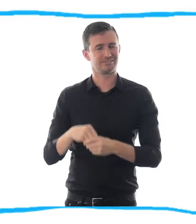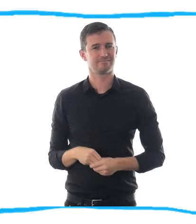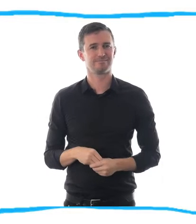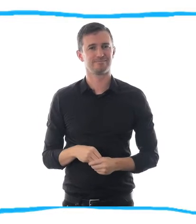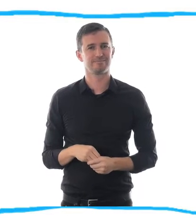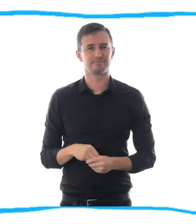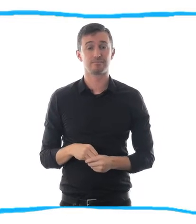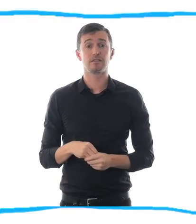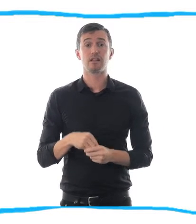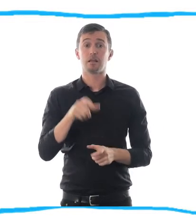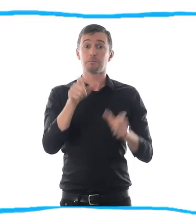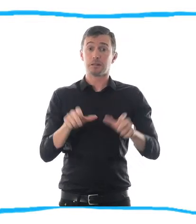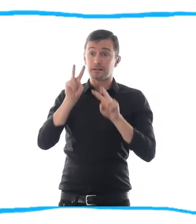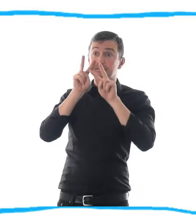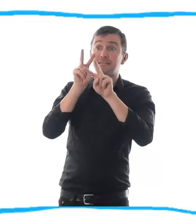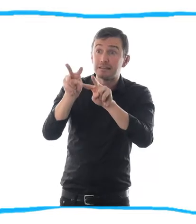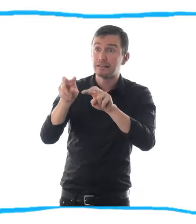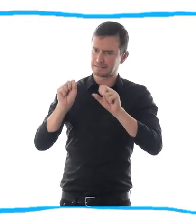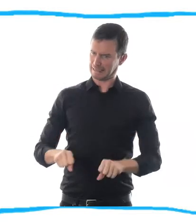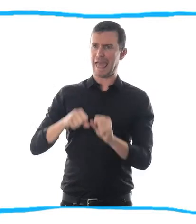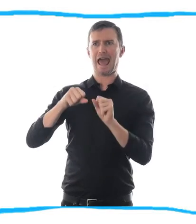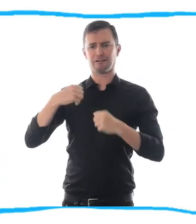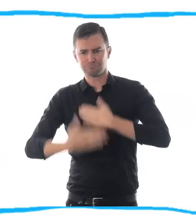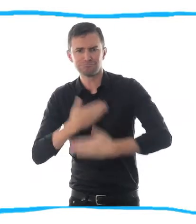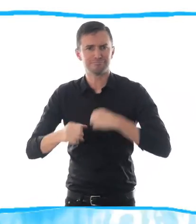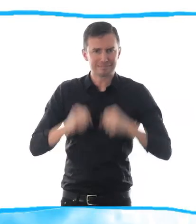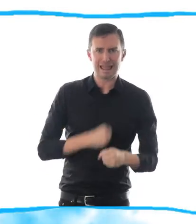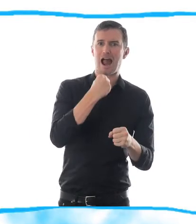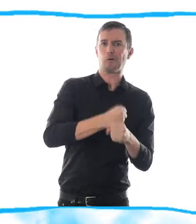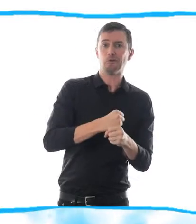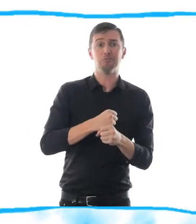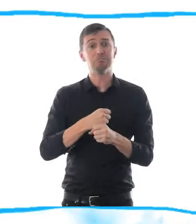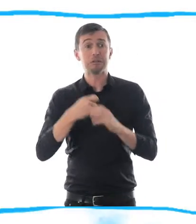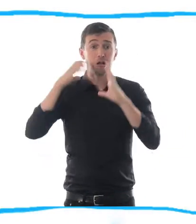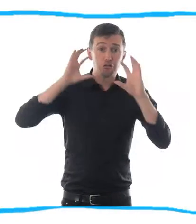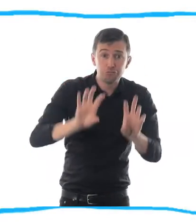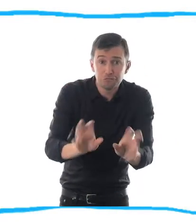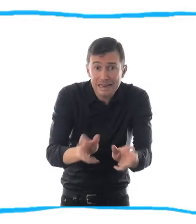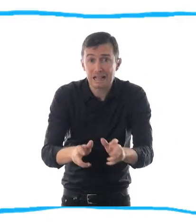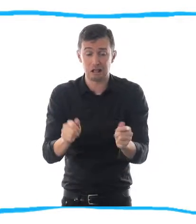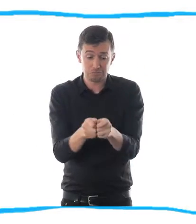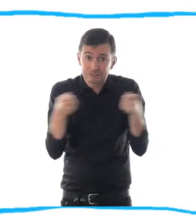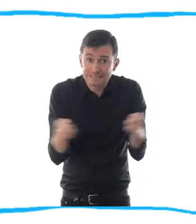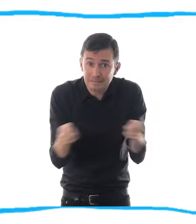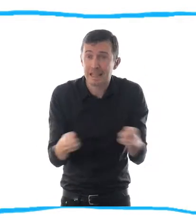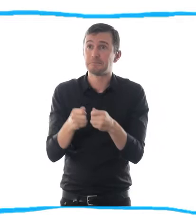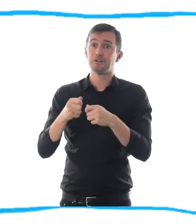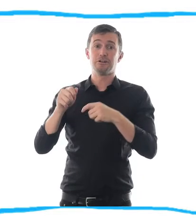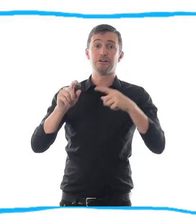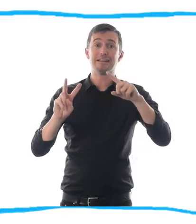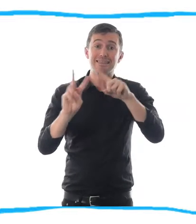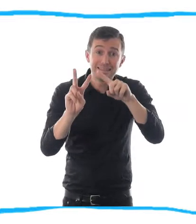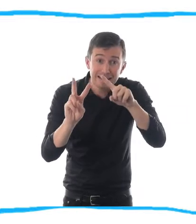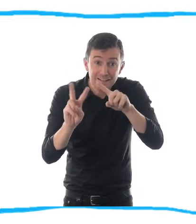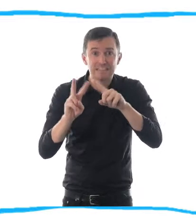reality that people with disabilities are capable, unique, contributing members of society. The truth is,